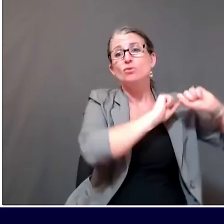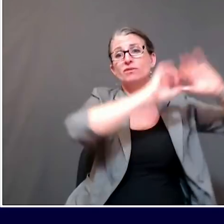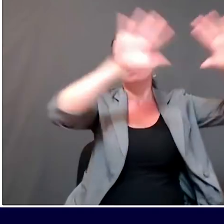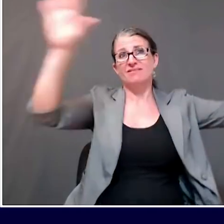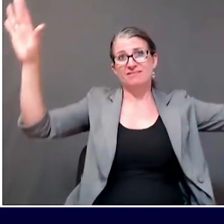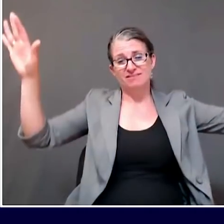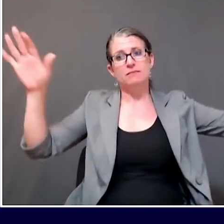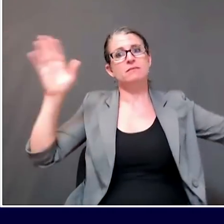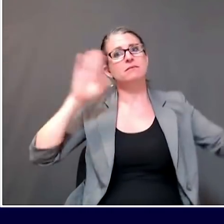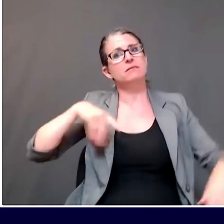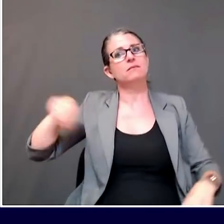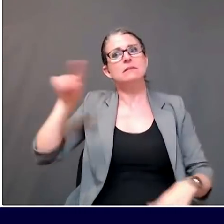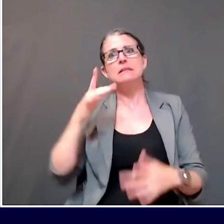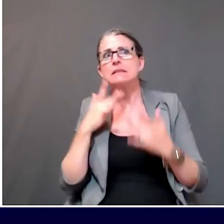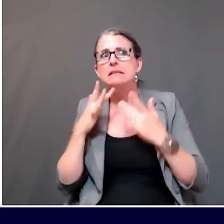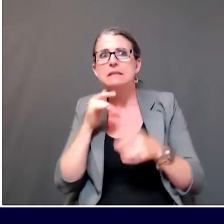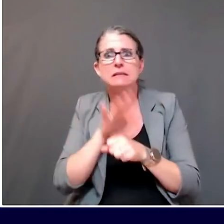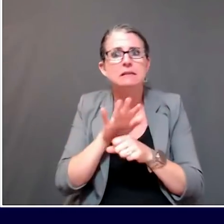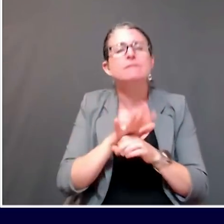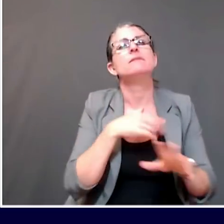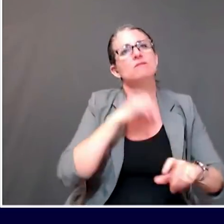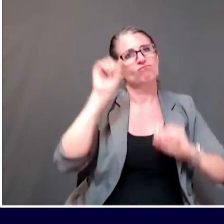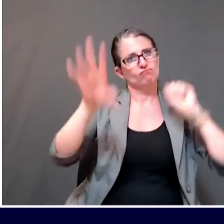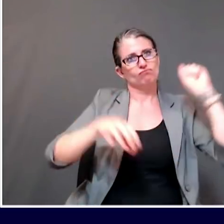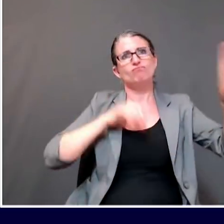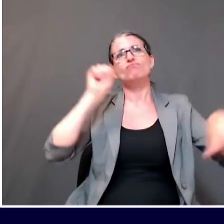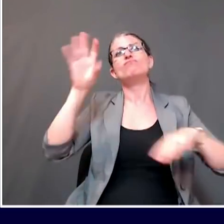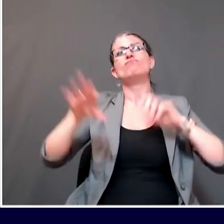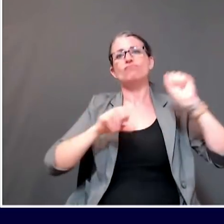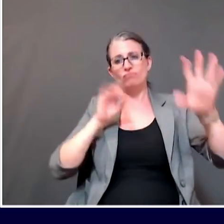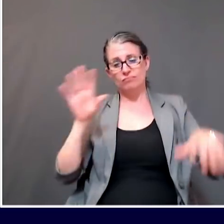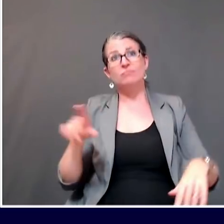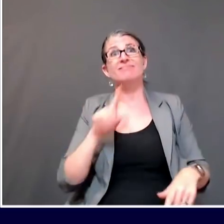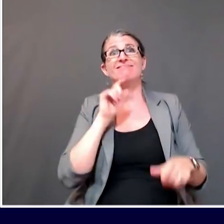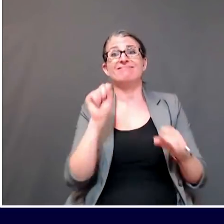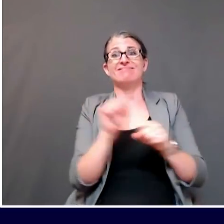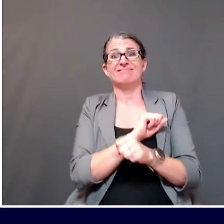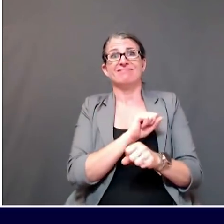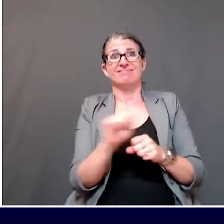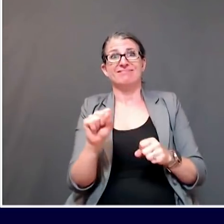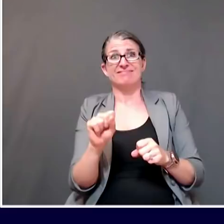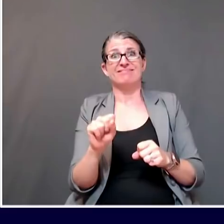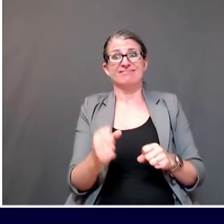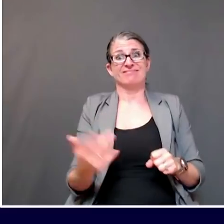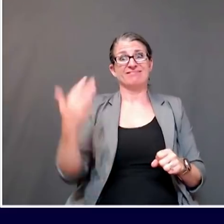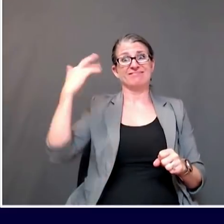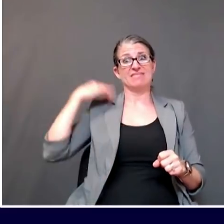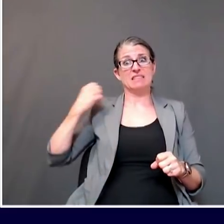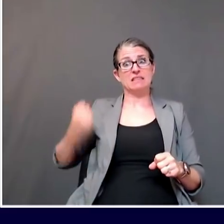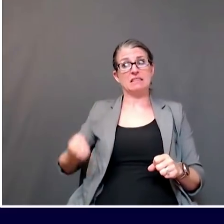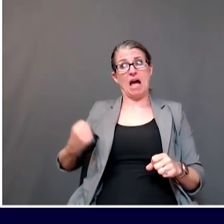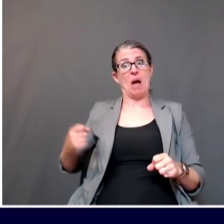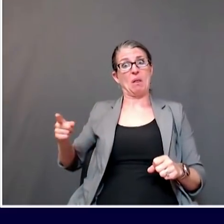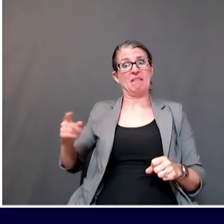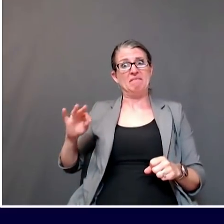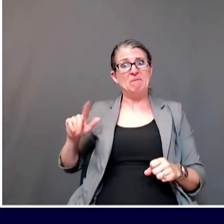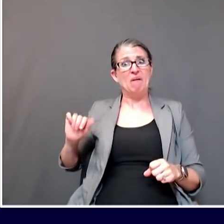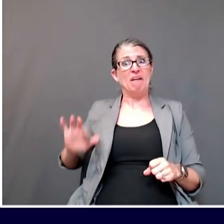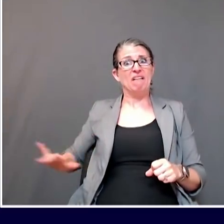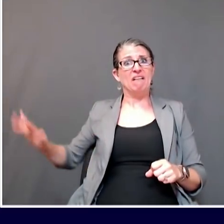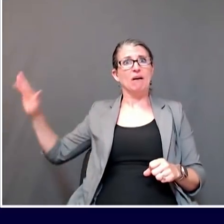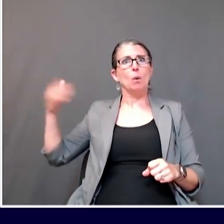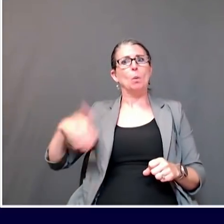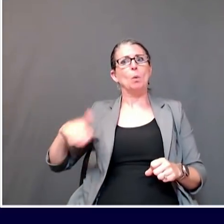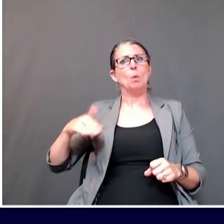the epidemic continues at the rate it is in the South. All that said, we're confident that under the standing order, with these swab and send